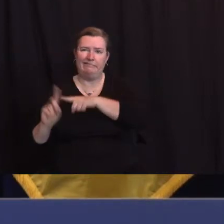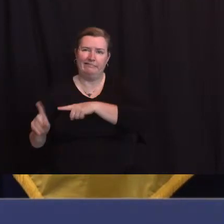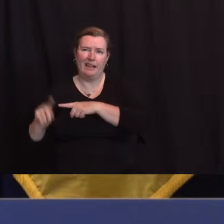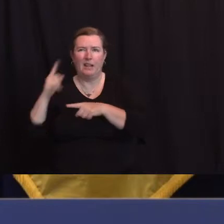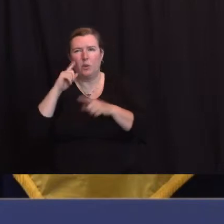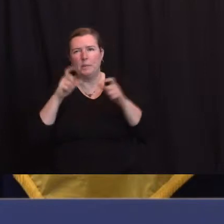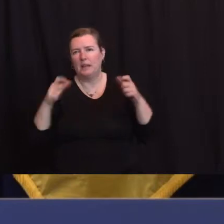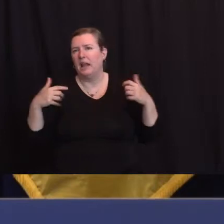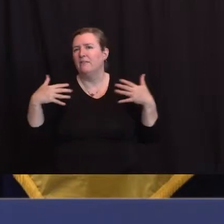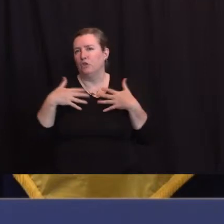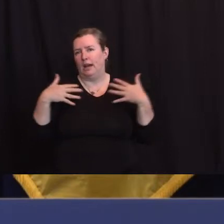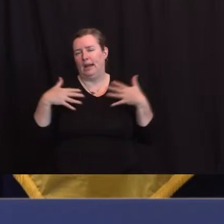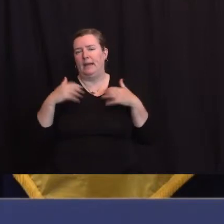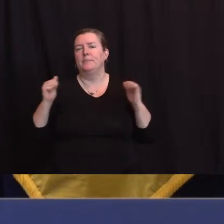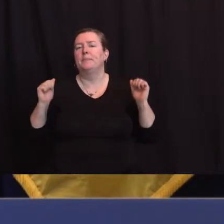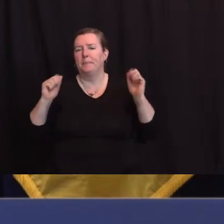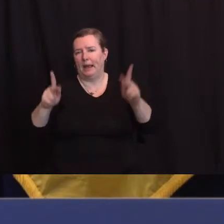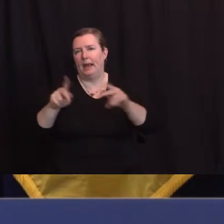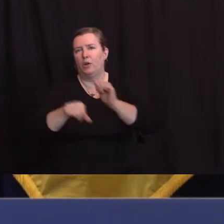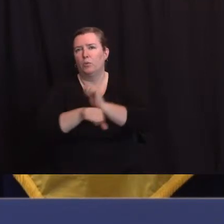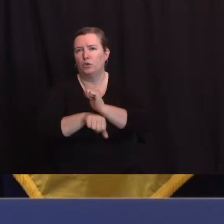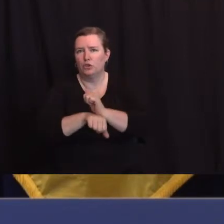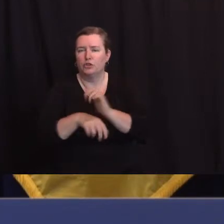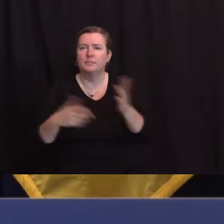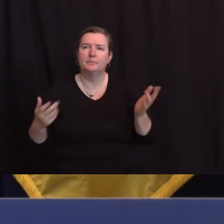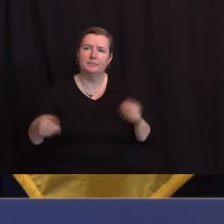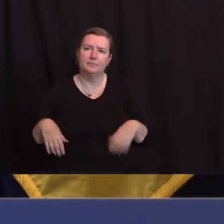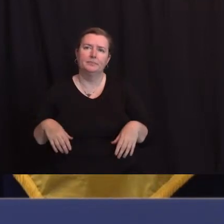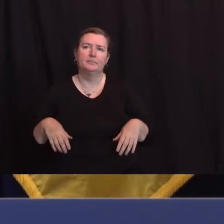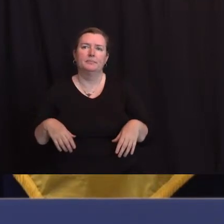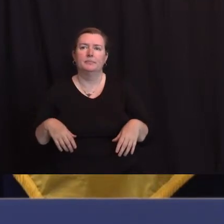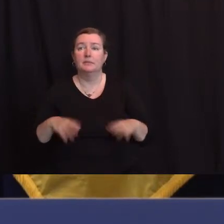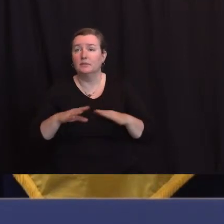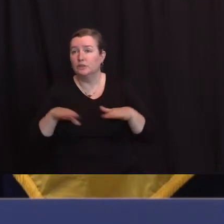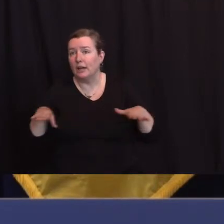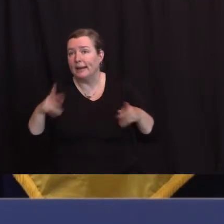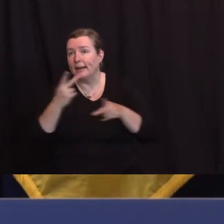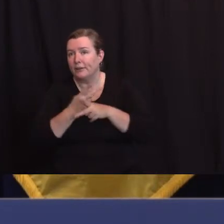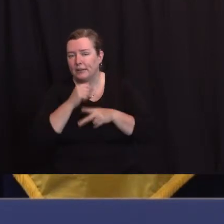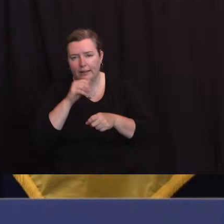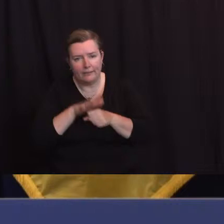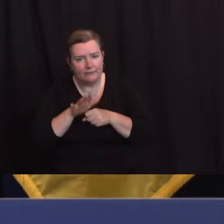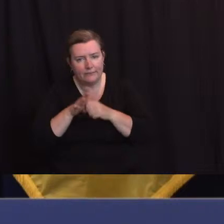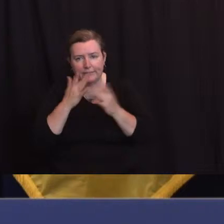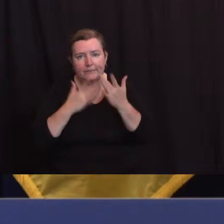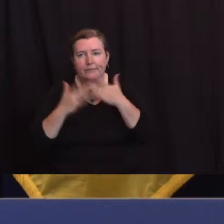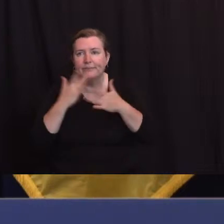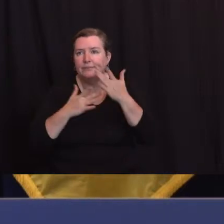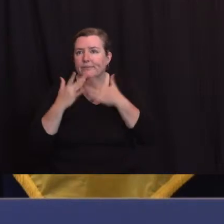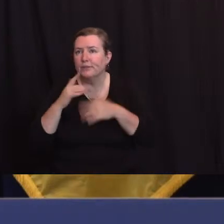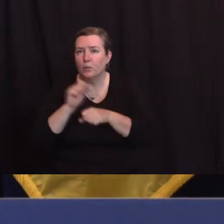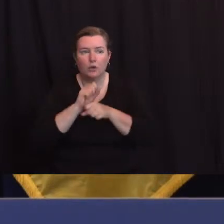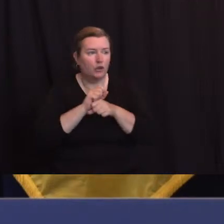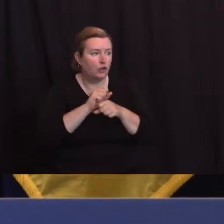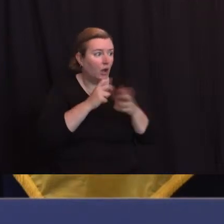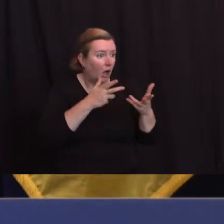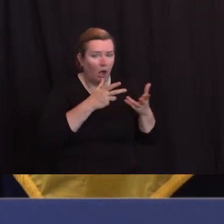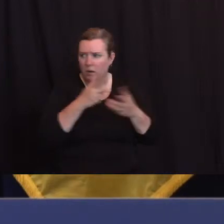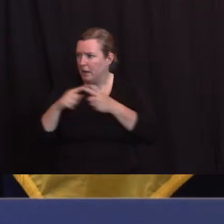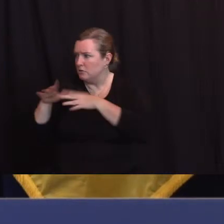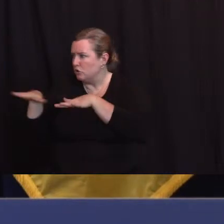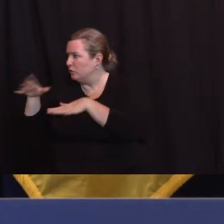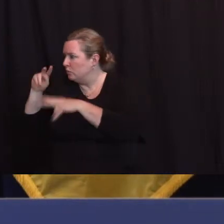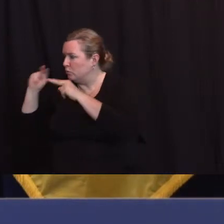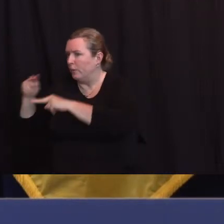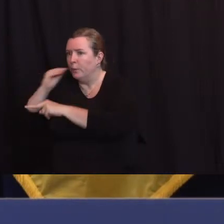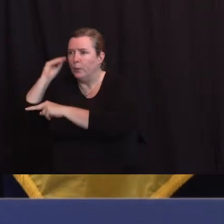back in, lack of access to child care, at least during the school year up until a couple weeks ago,